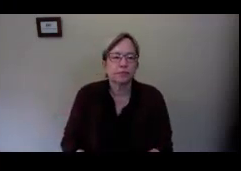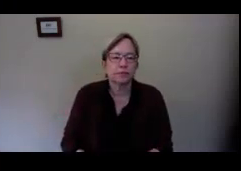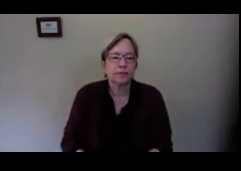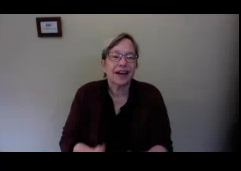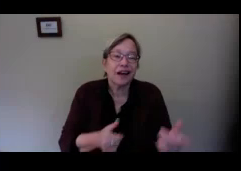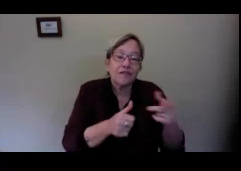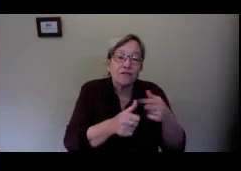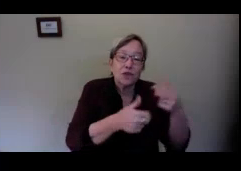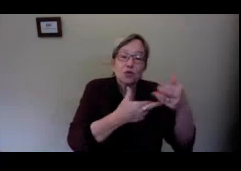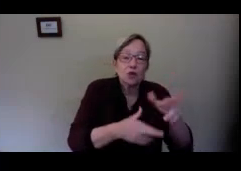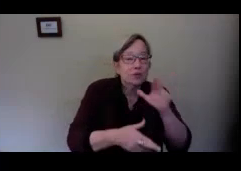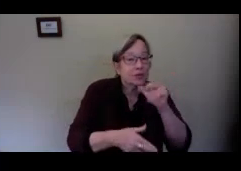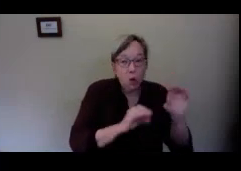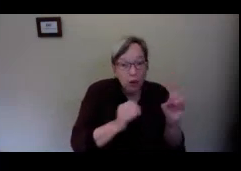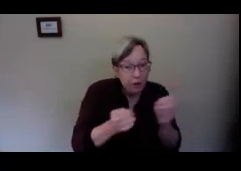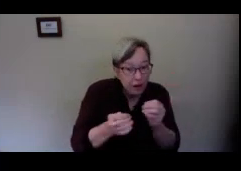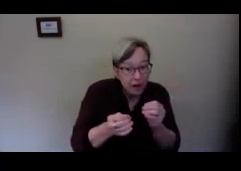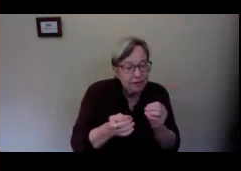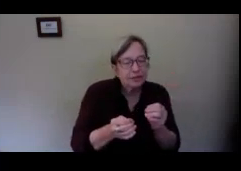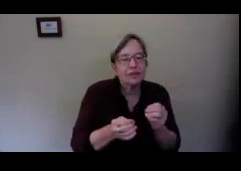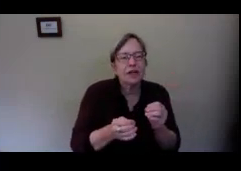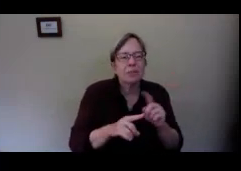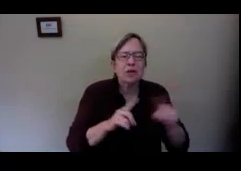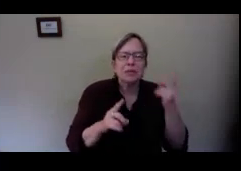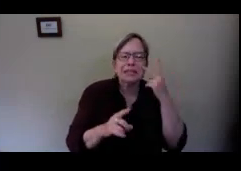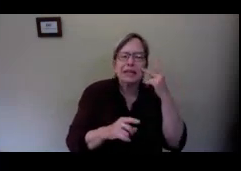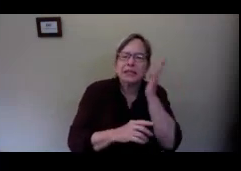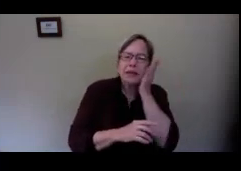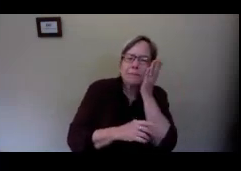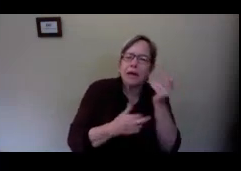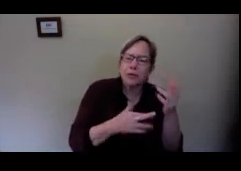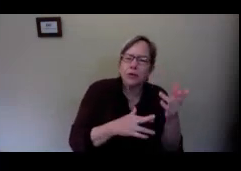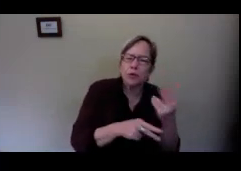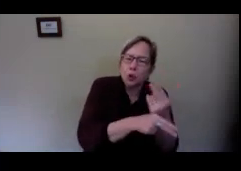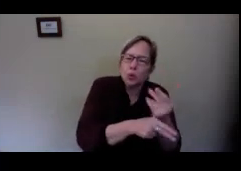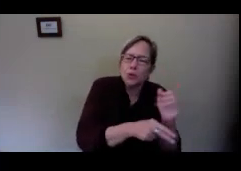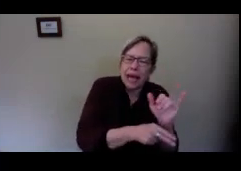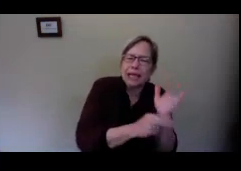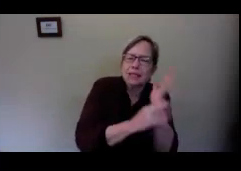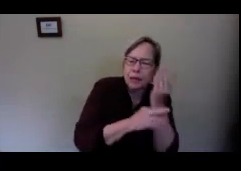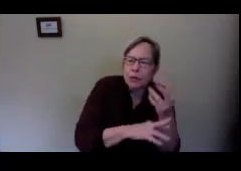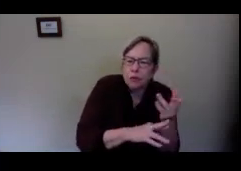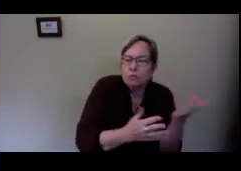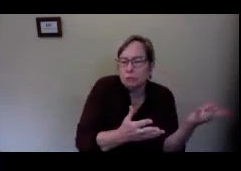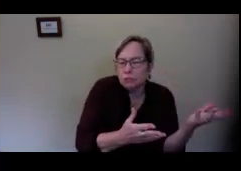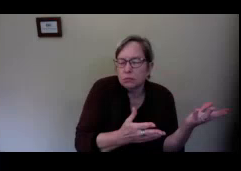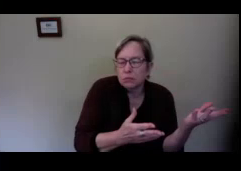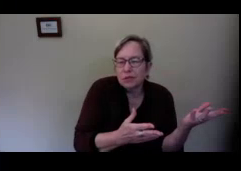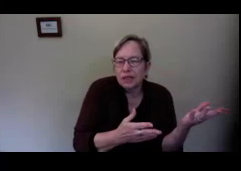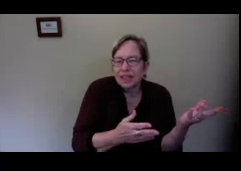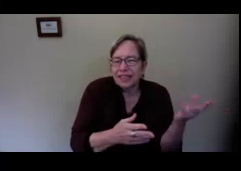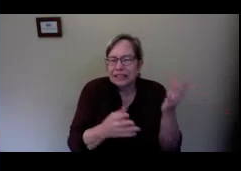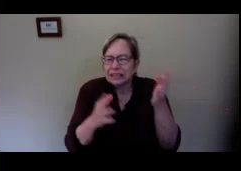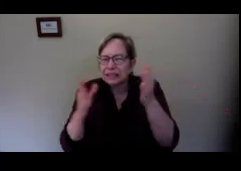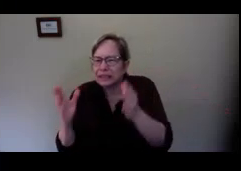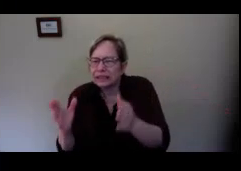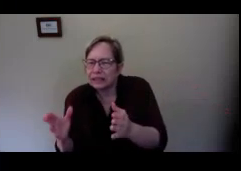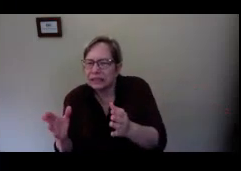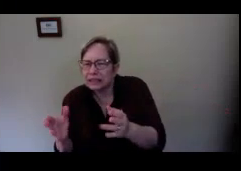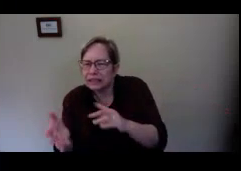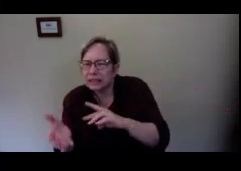is disorganized, you can tell it's a bedroom being used for the intended use of a bedroom. It is hard to say what the intended